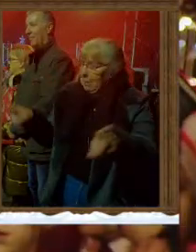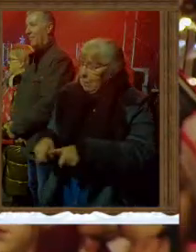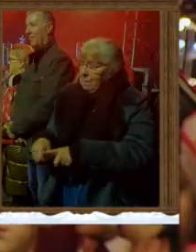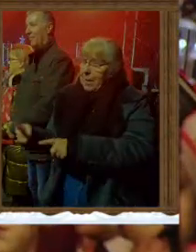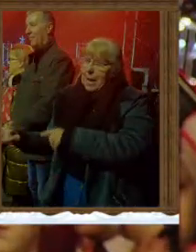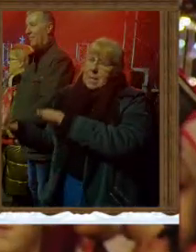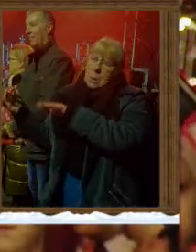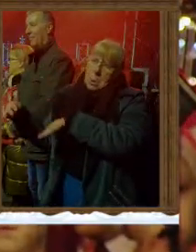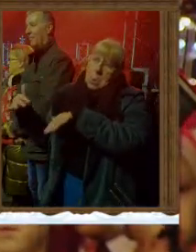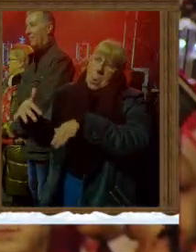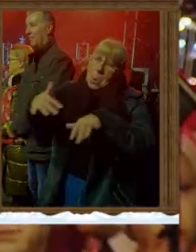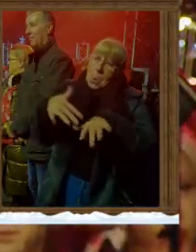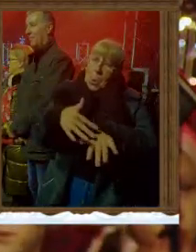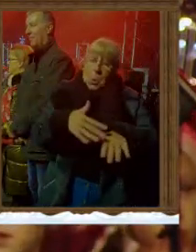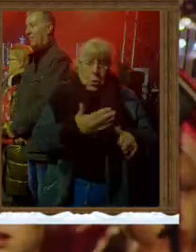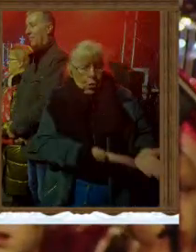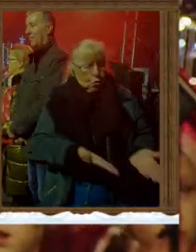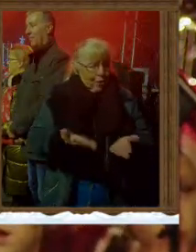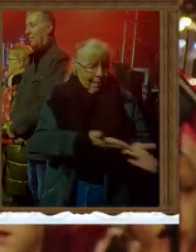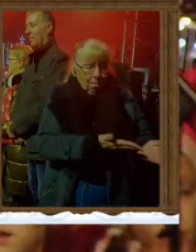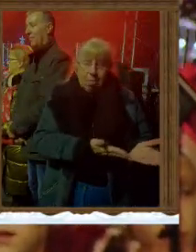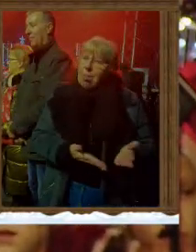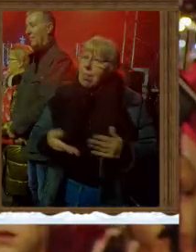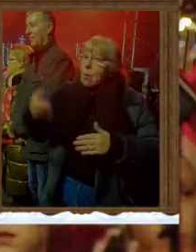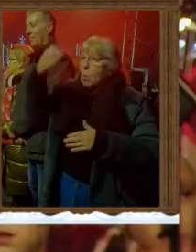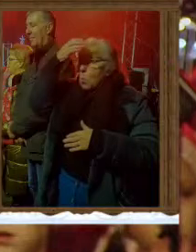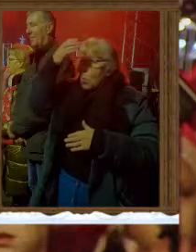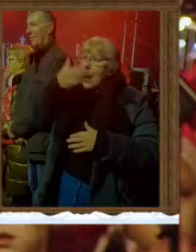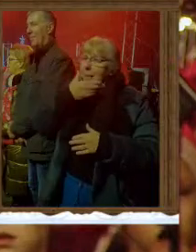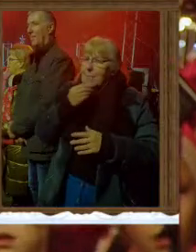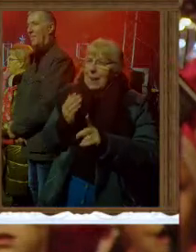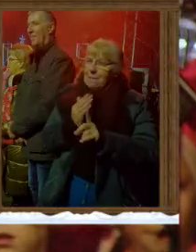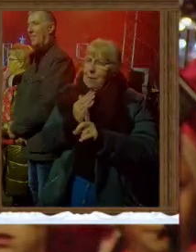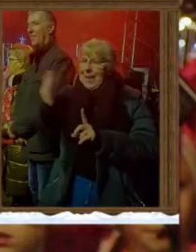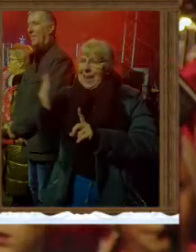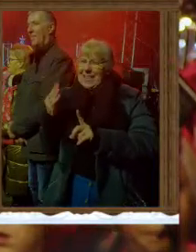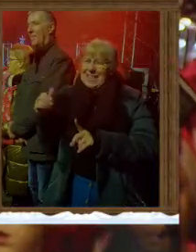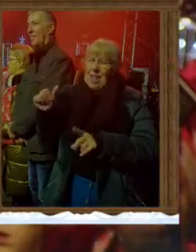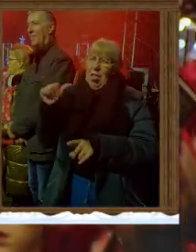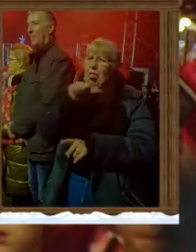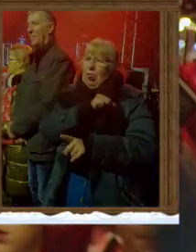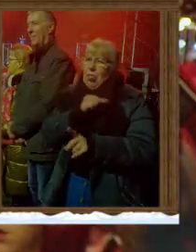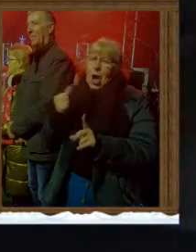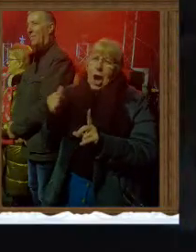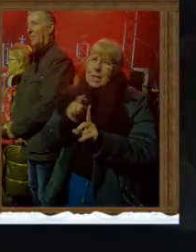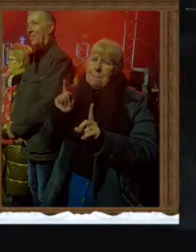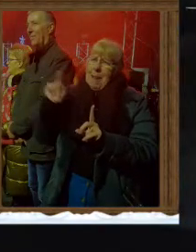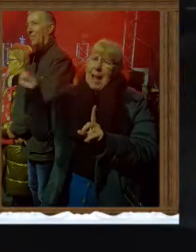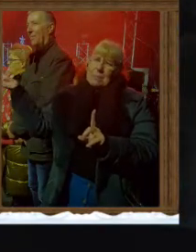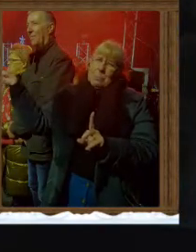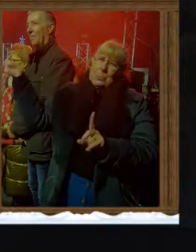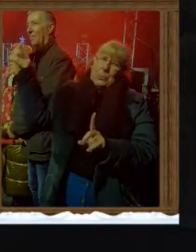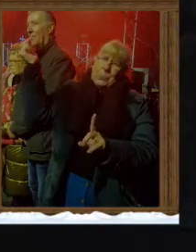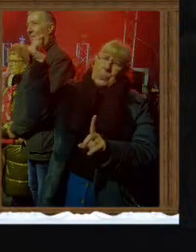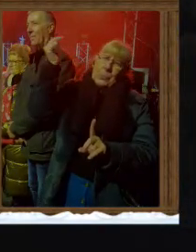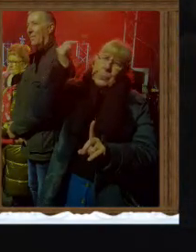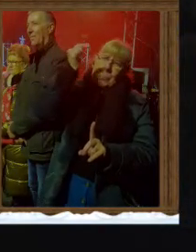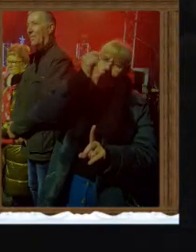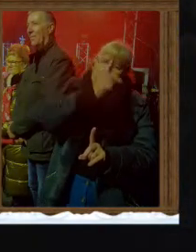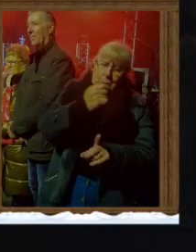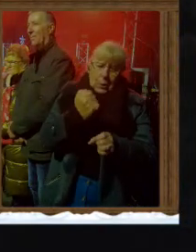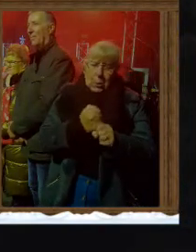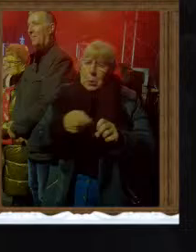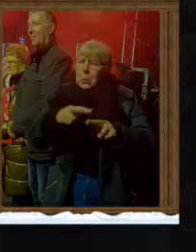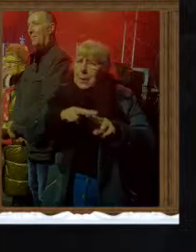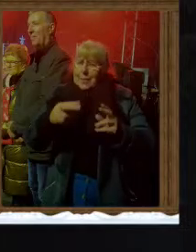to the cradle, and wise men came from the east 1,000 miles with their gifts. So